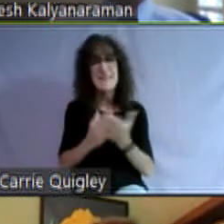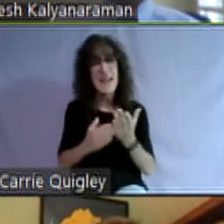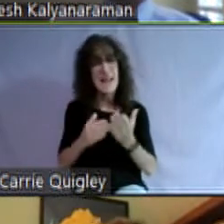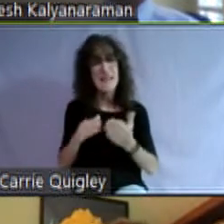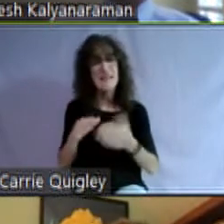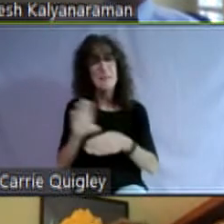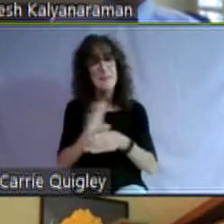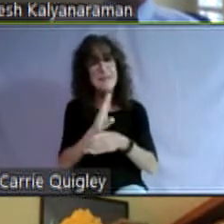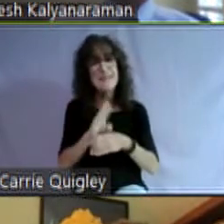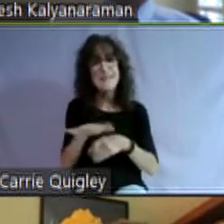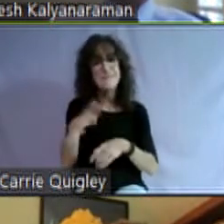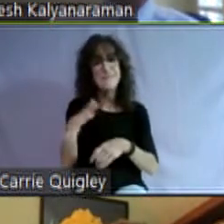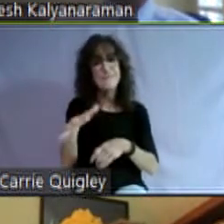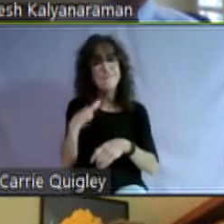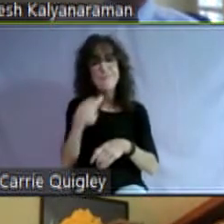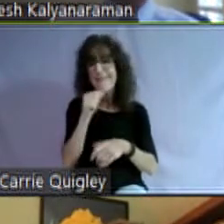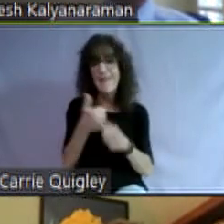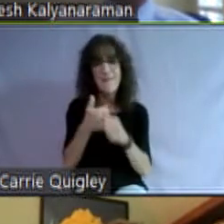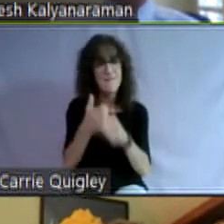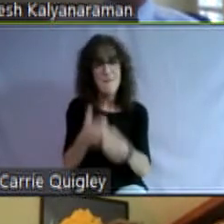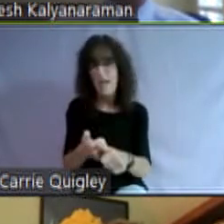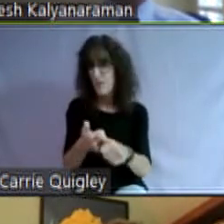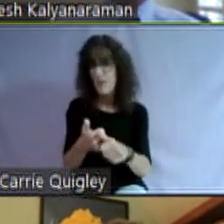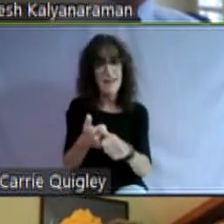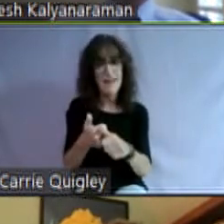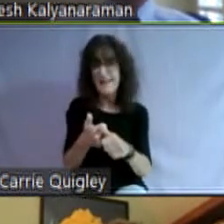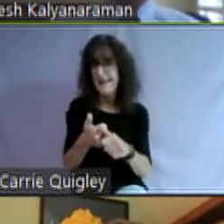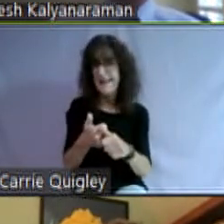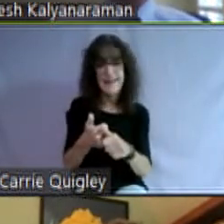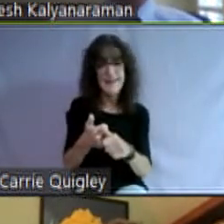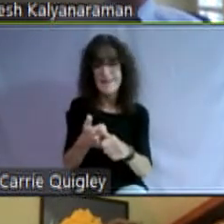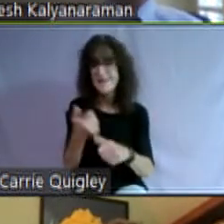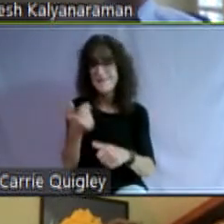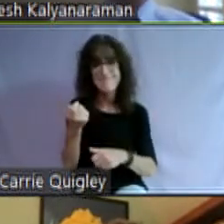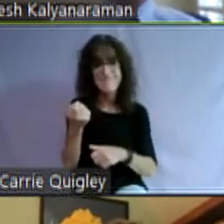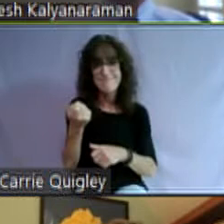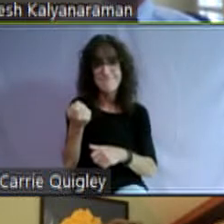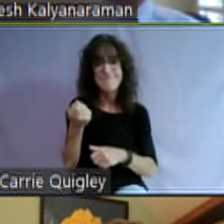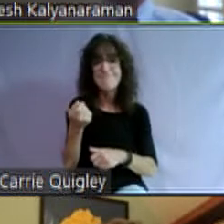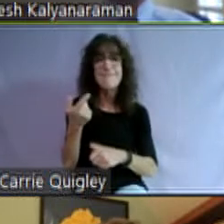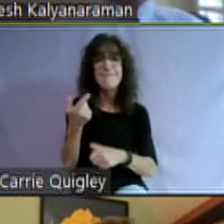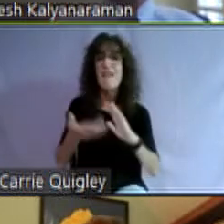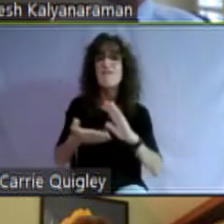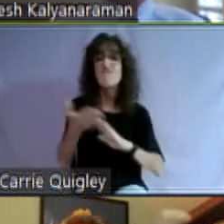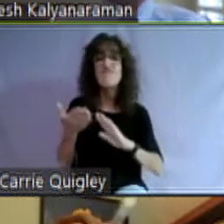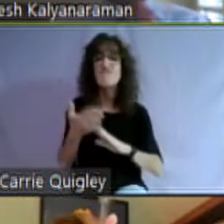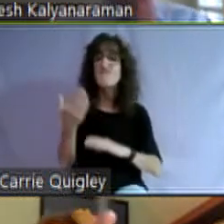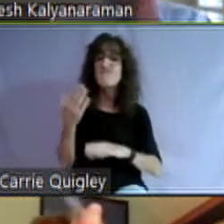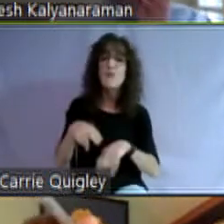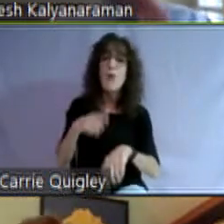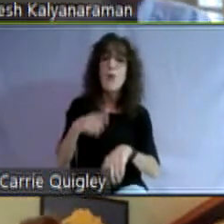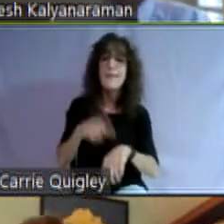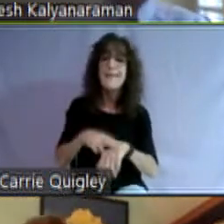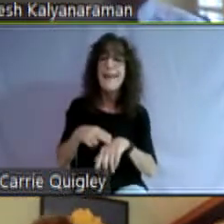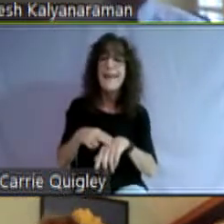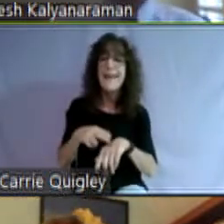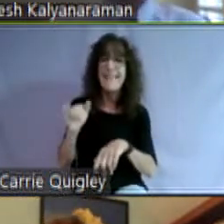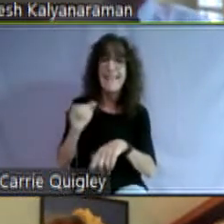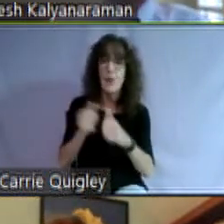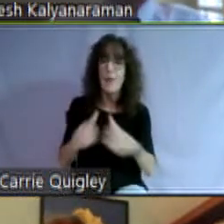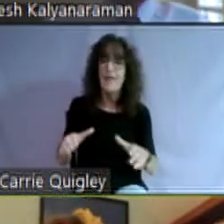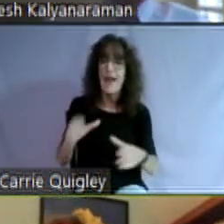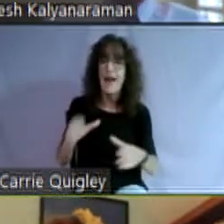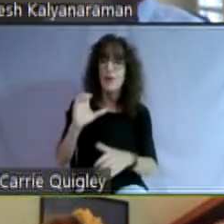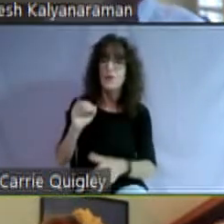that were really just not. We're kind of operating as if COVID didn't exist, and that's And, that's dangerous to a lot of